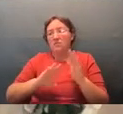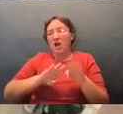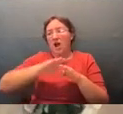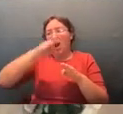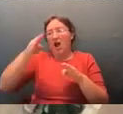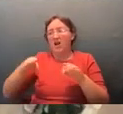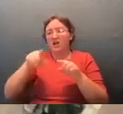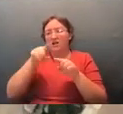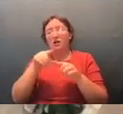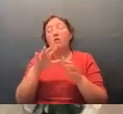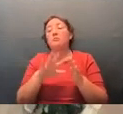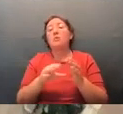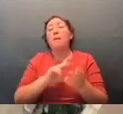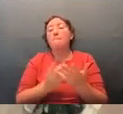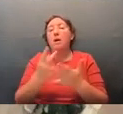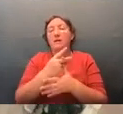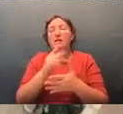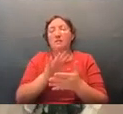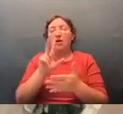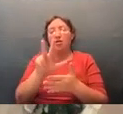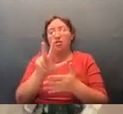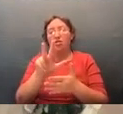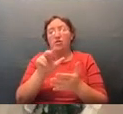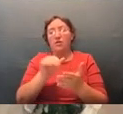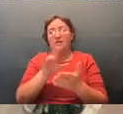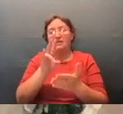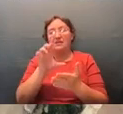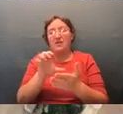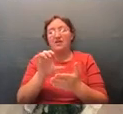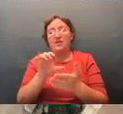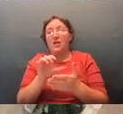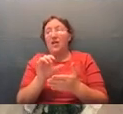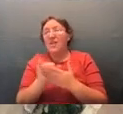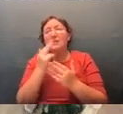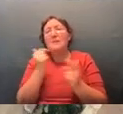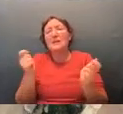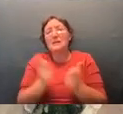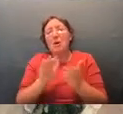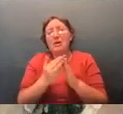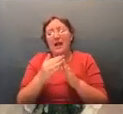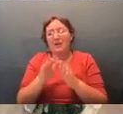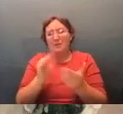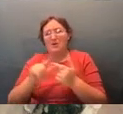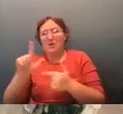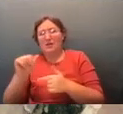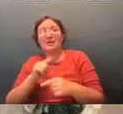3,700 people. I say big, it's big for the Owens Valley, not really that big for Los Angeles.